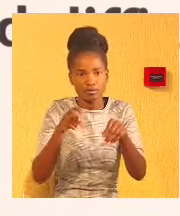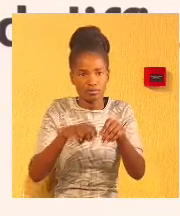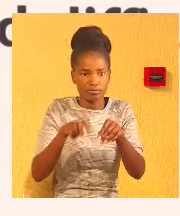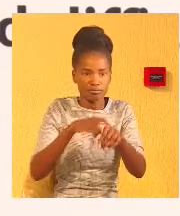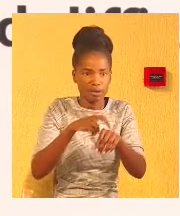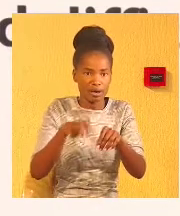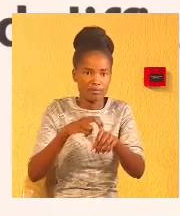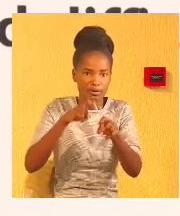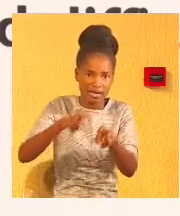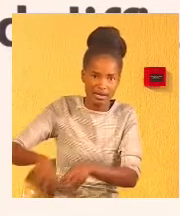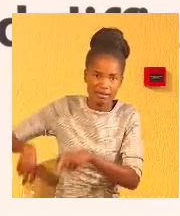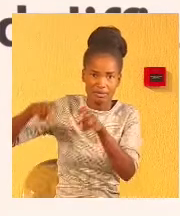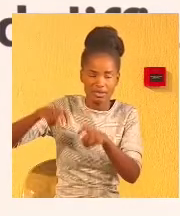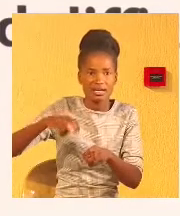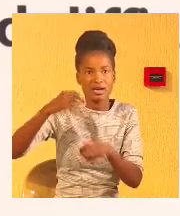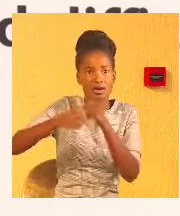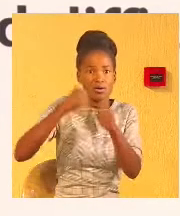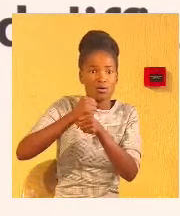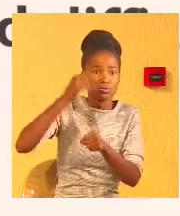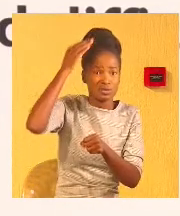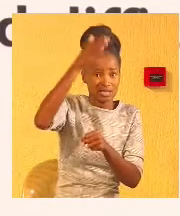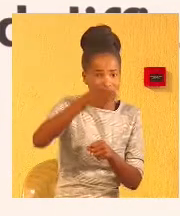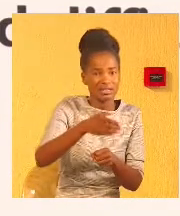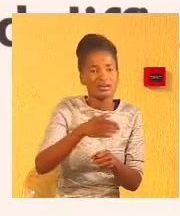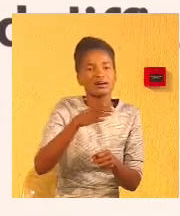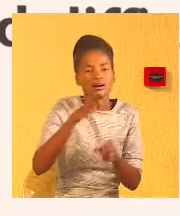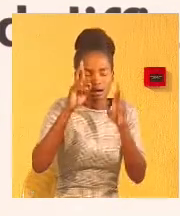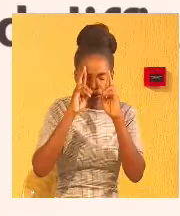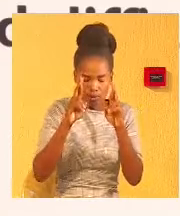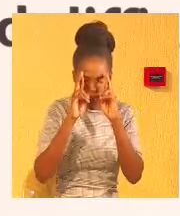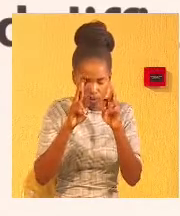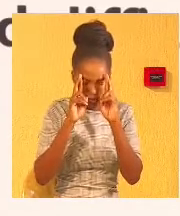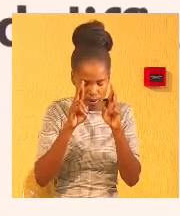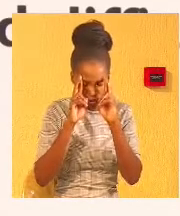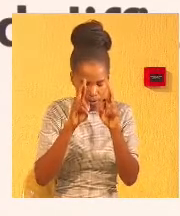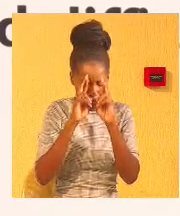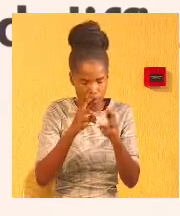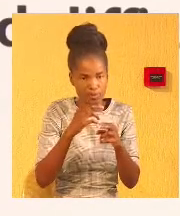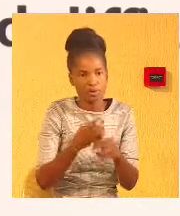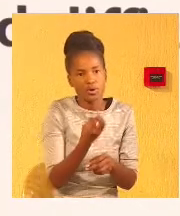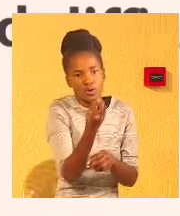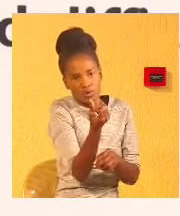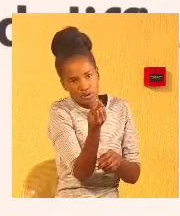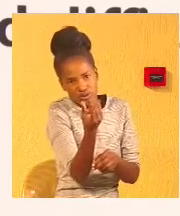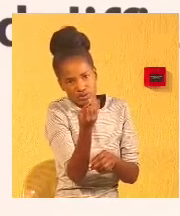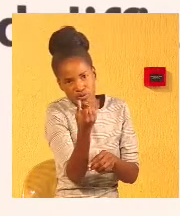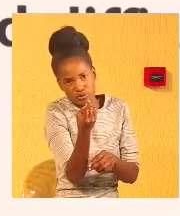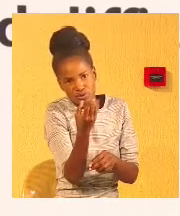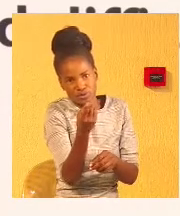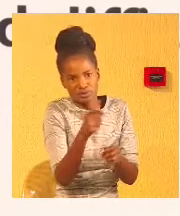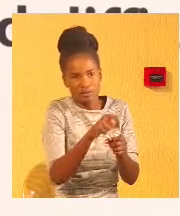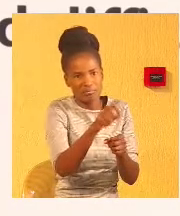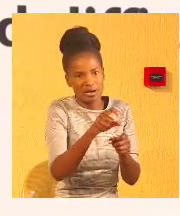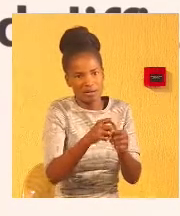that come the next cropping season, which for the rice production starts much earlier